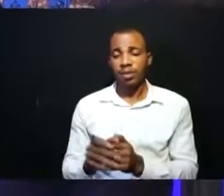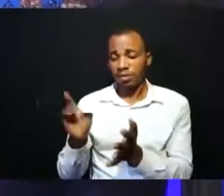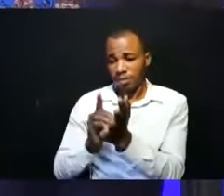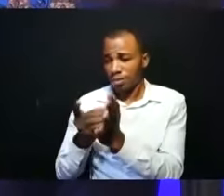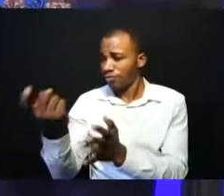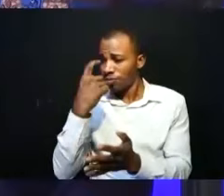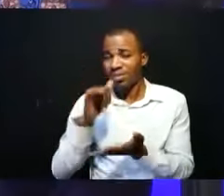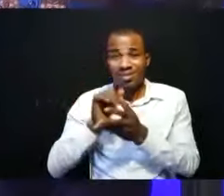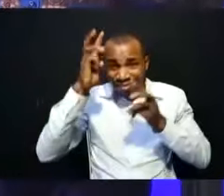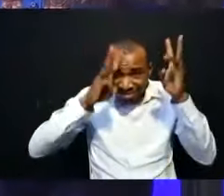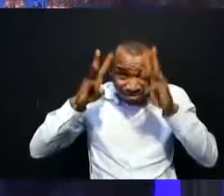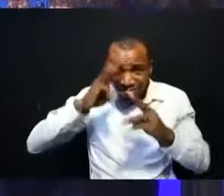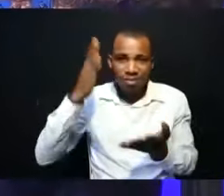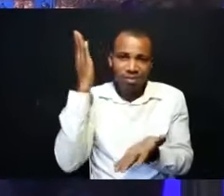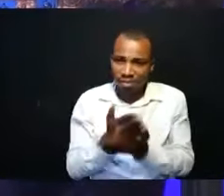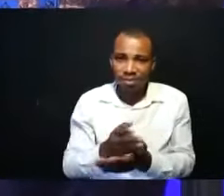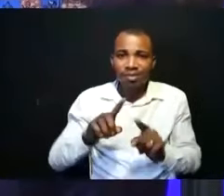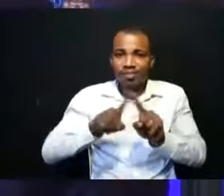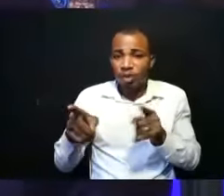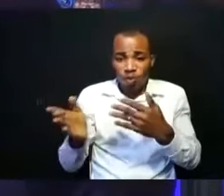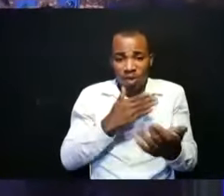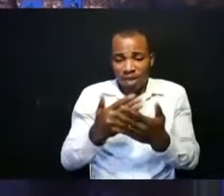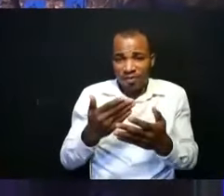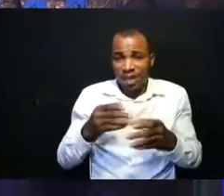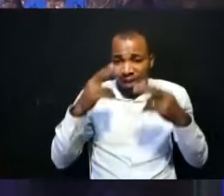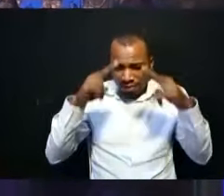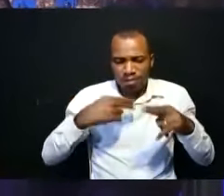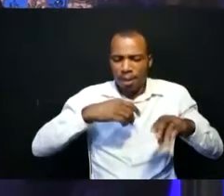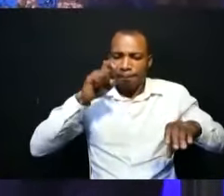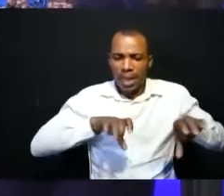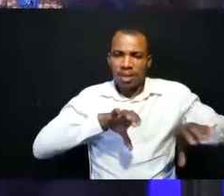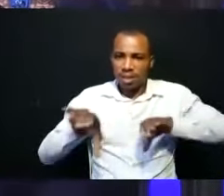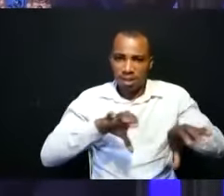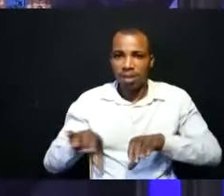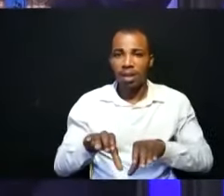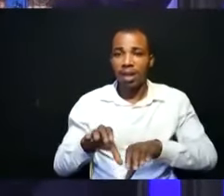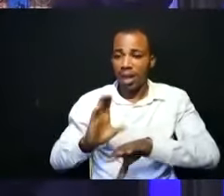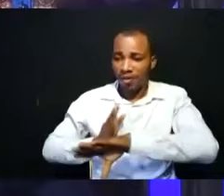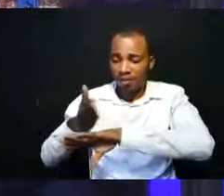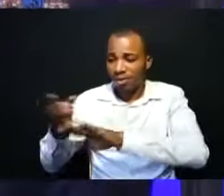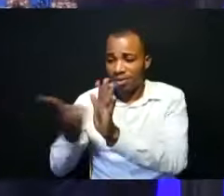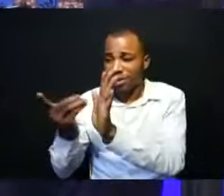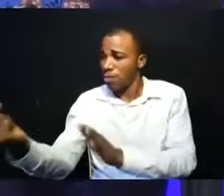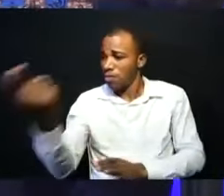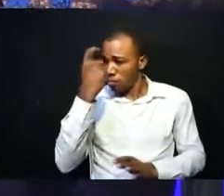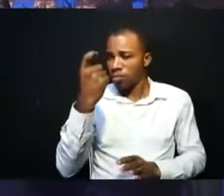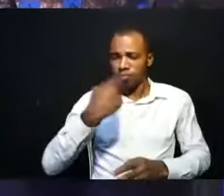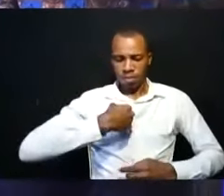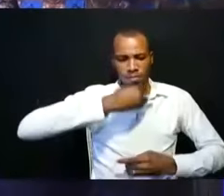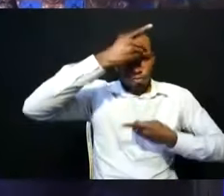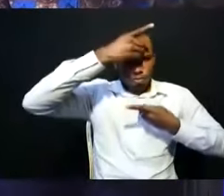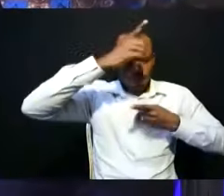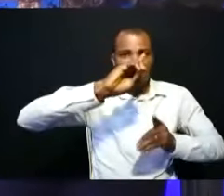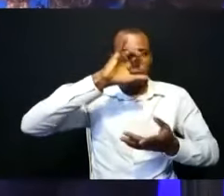worrying and do something about it. Right then and there, I took an oath